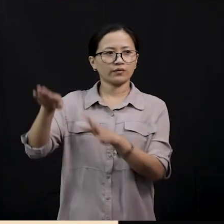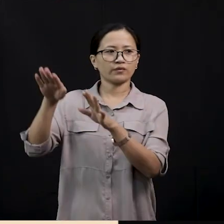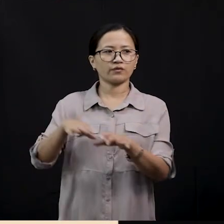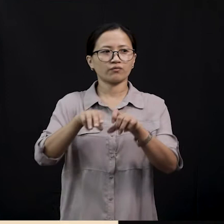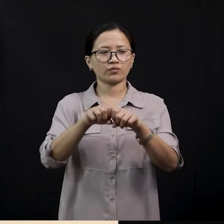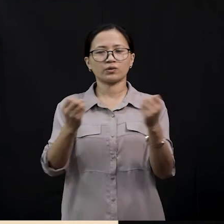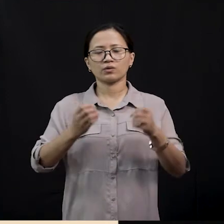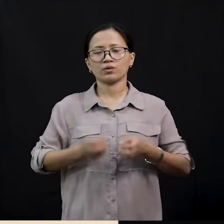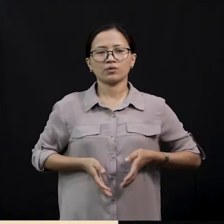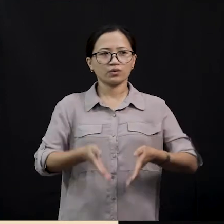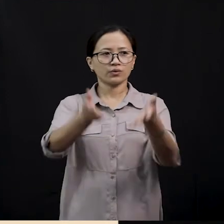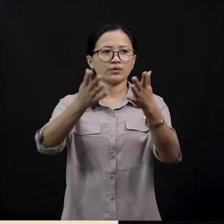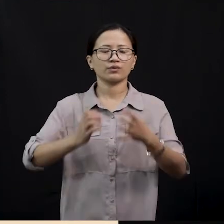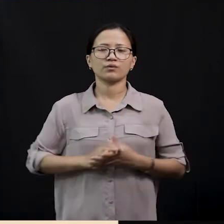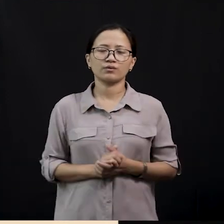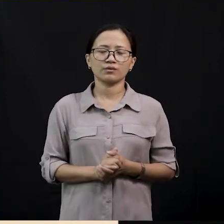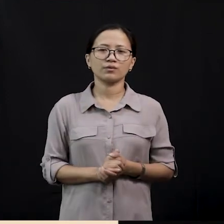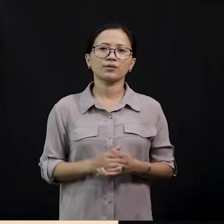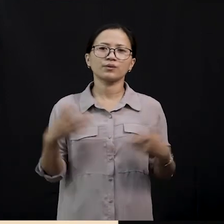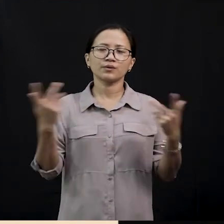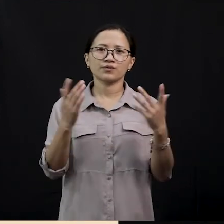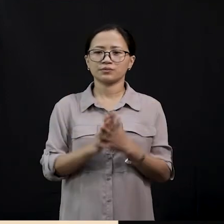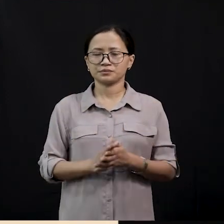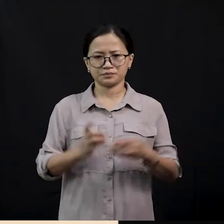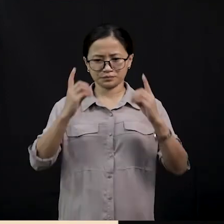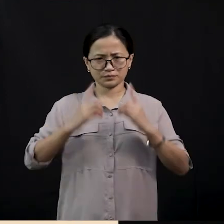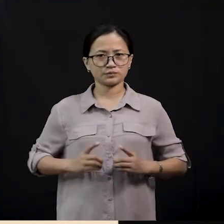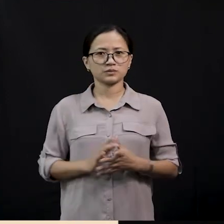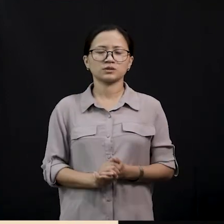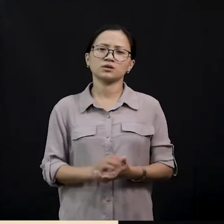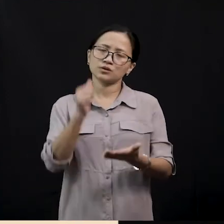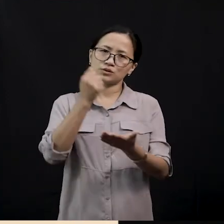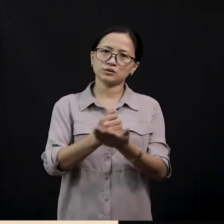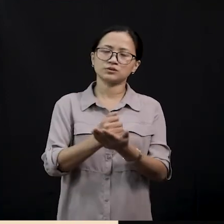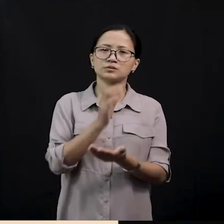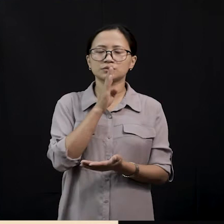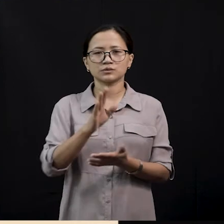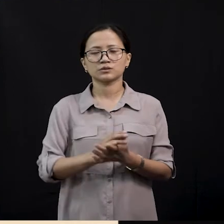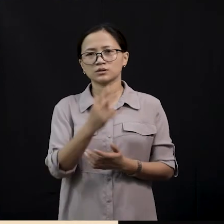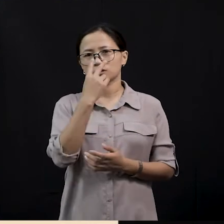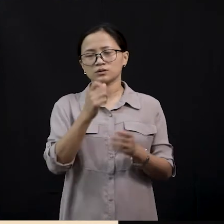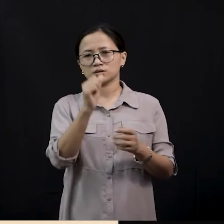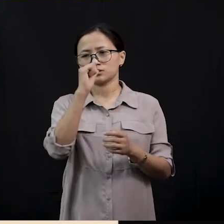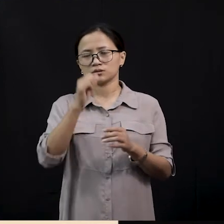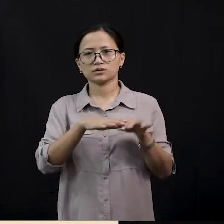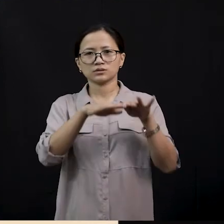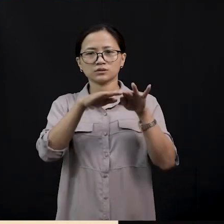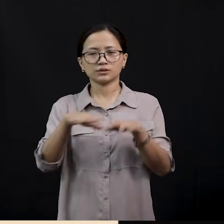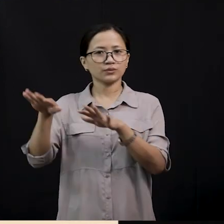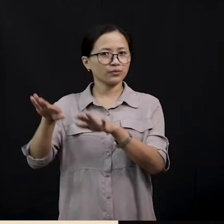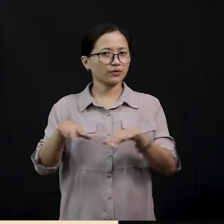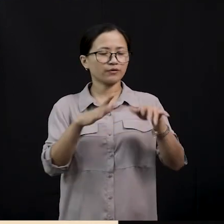waywardly. We get the picture of nature where it is behaving as it should be, the sea waves breaking